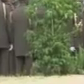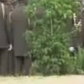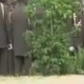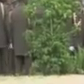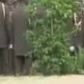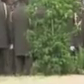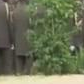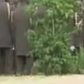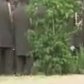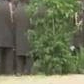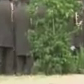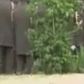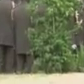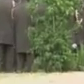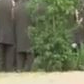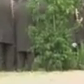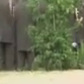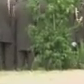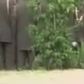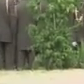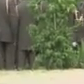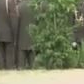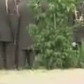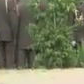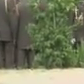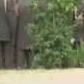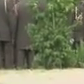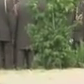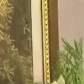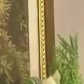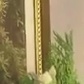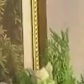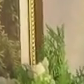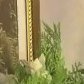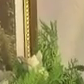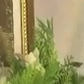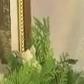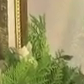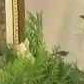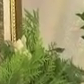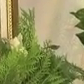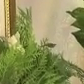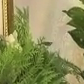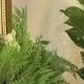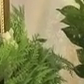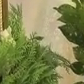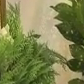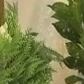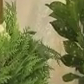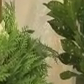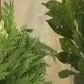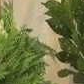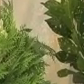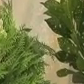will lie in state for tonight and will be transported to Nkurunkuru on Friday. The former cabinet minister and SWAPU Central Committee